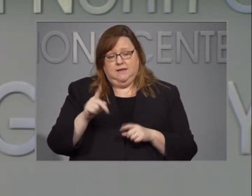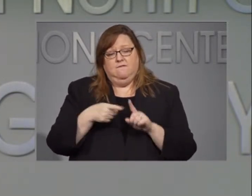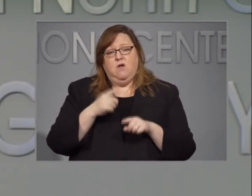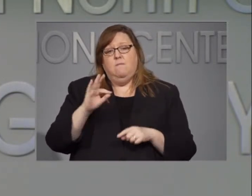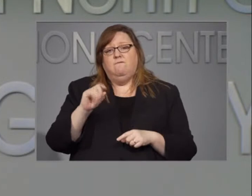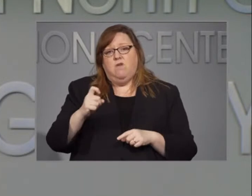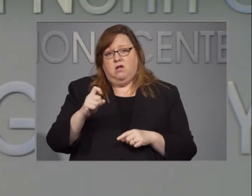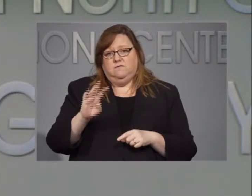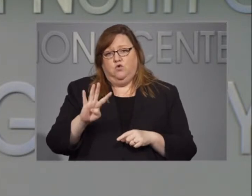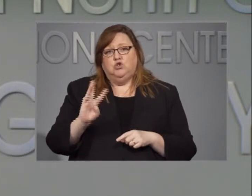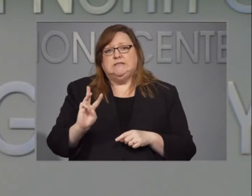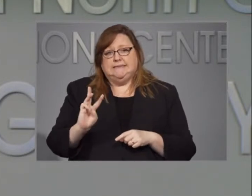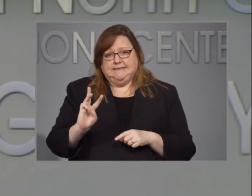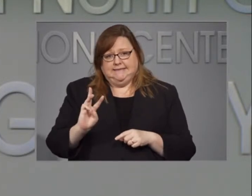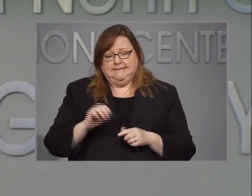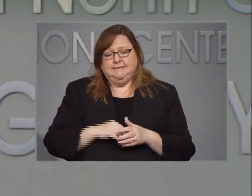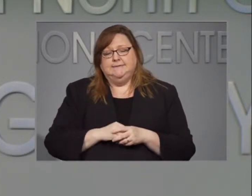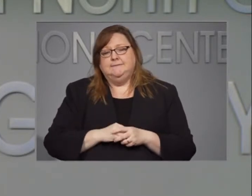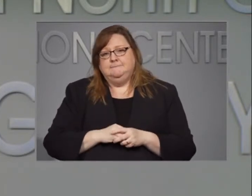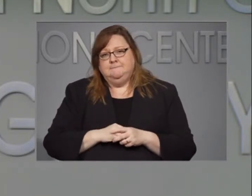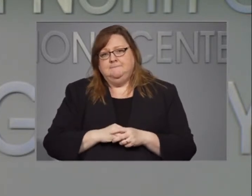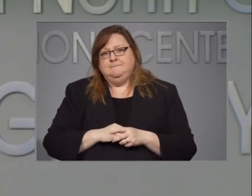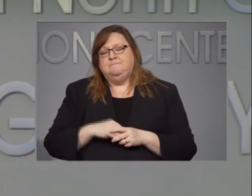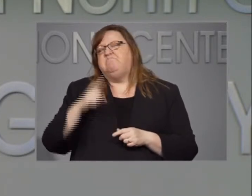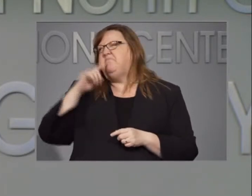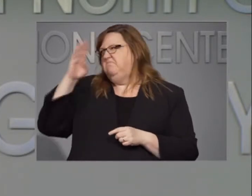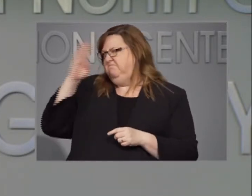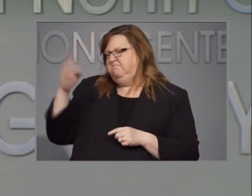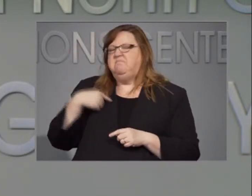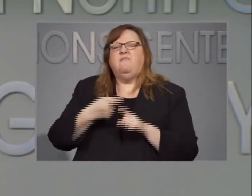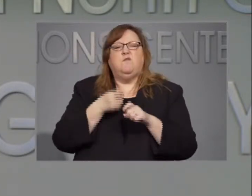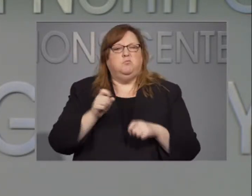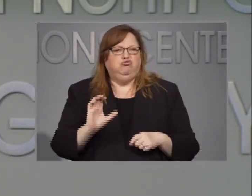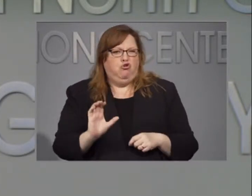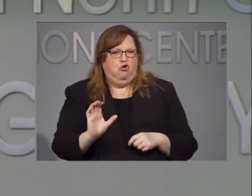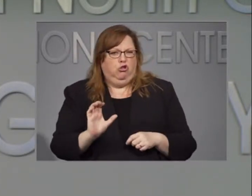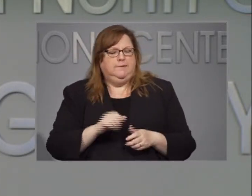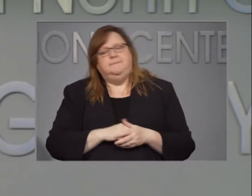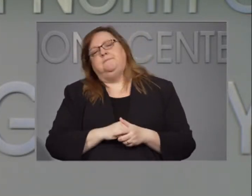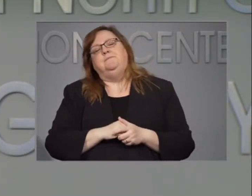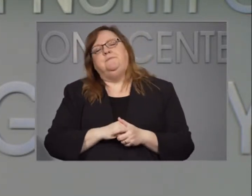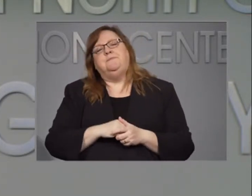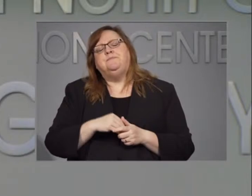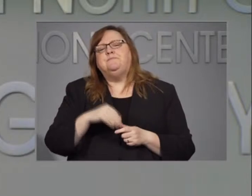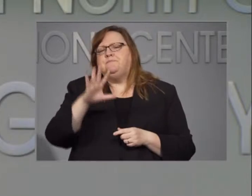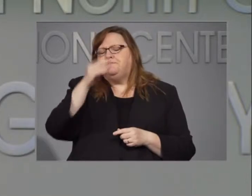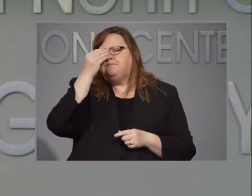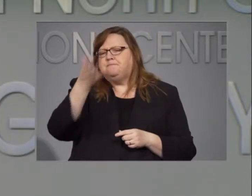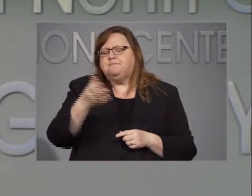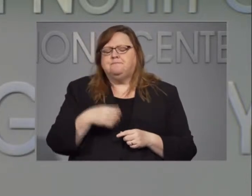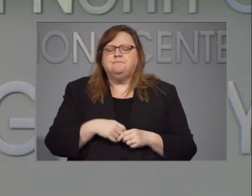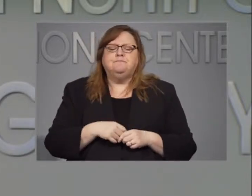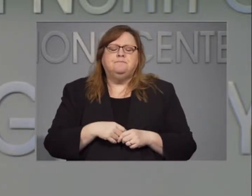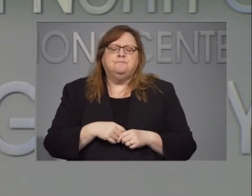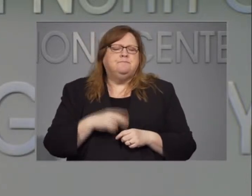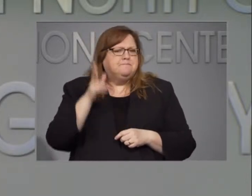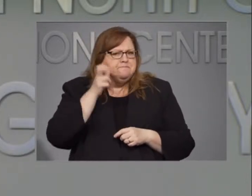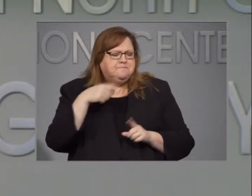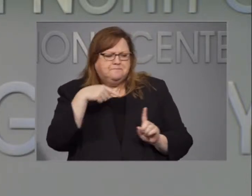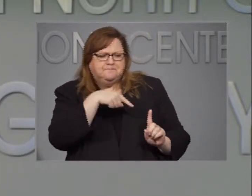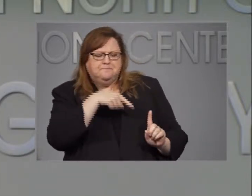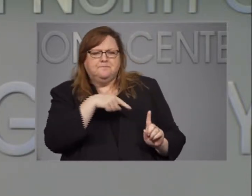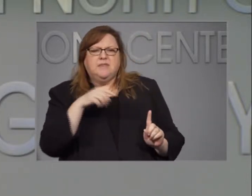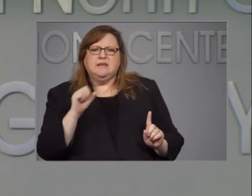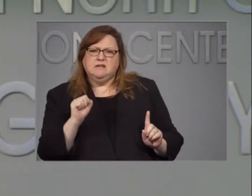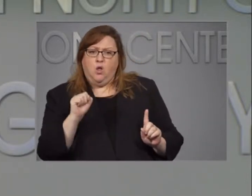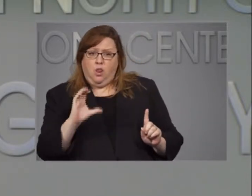Hi, Governor. This is Brett Baldock from Fox 46 Charlotte. As you know, South Carolina, has been opening at